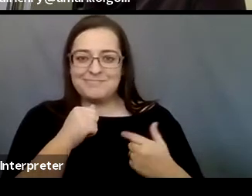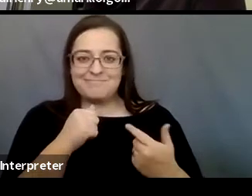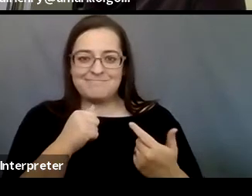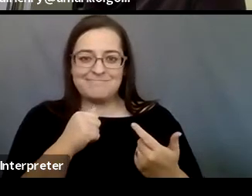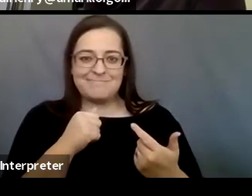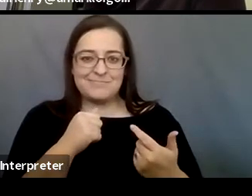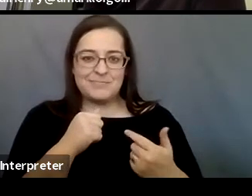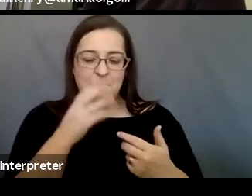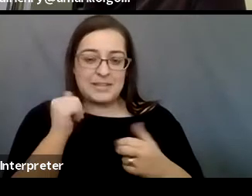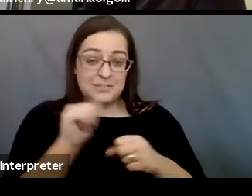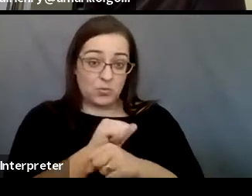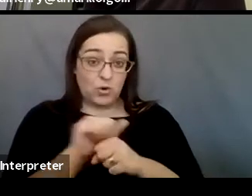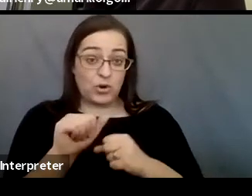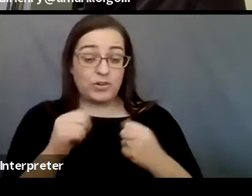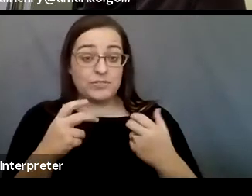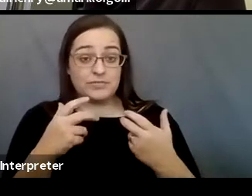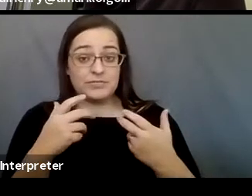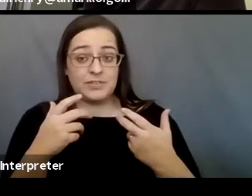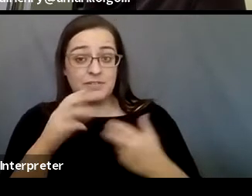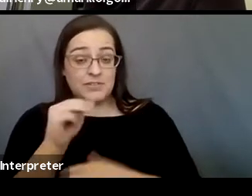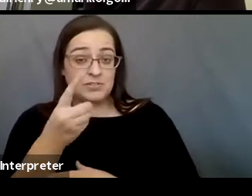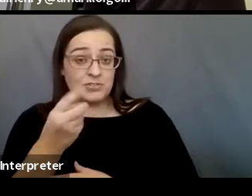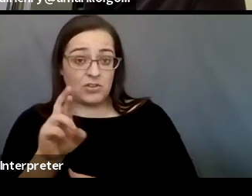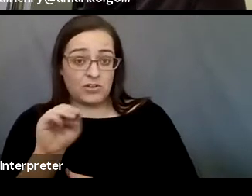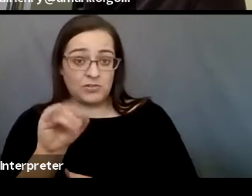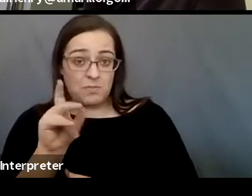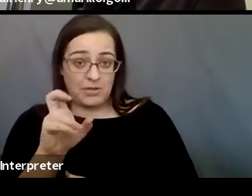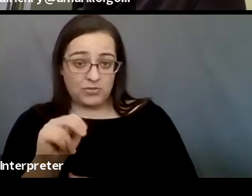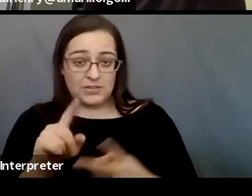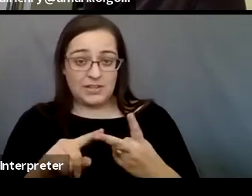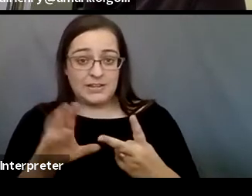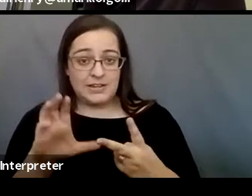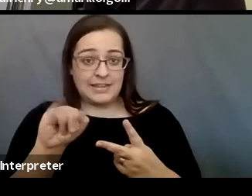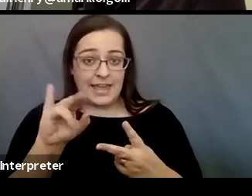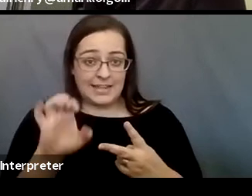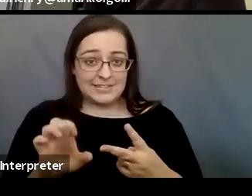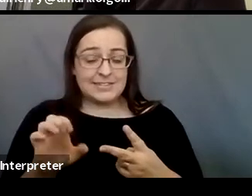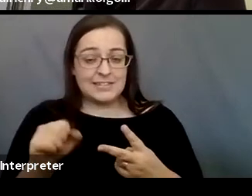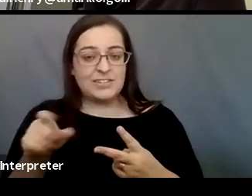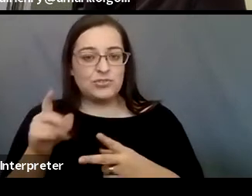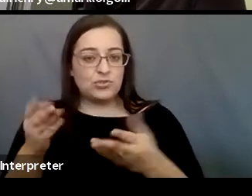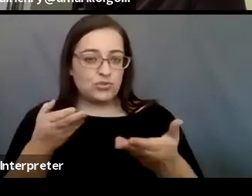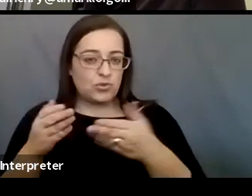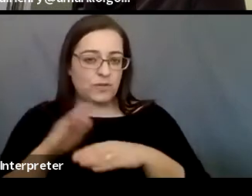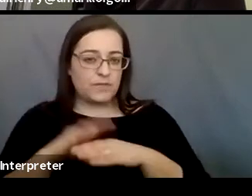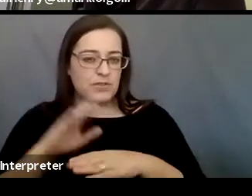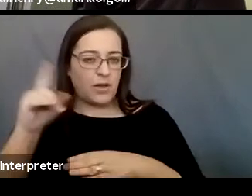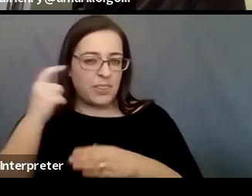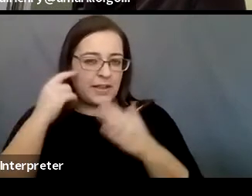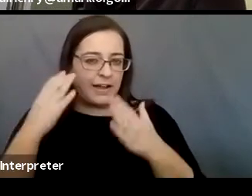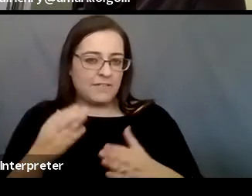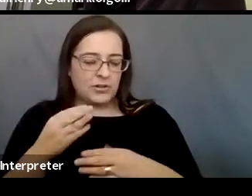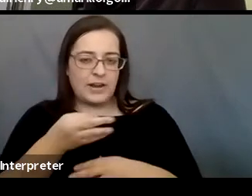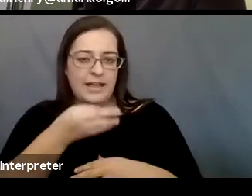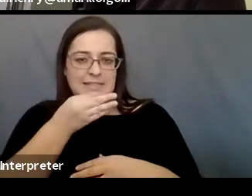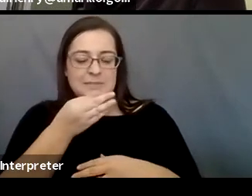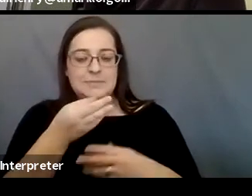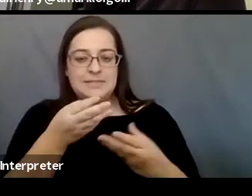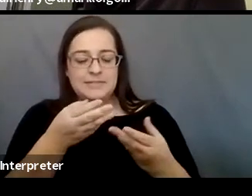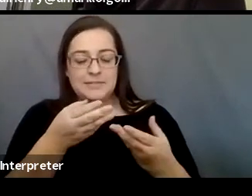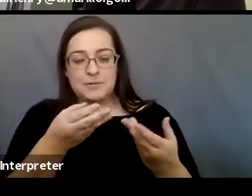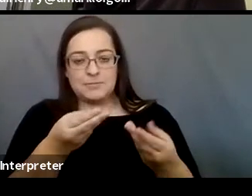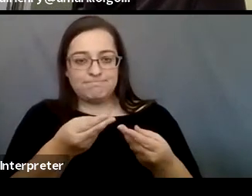work of our public health authority, Dr. Milton, but also Casie Stoughton, as she serves on the governor's appointed expert vaccine allocation